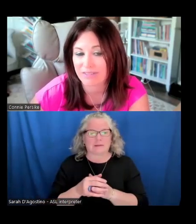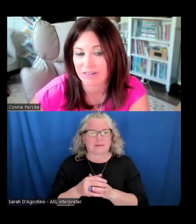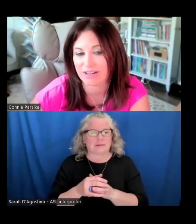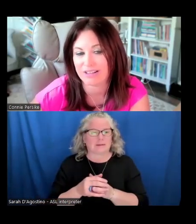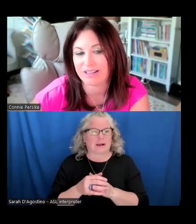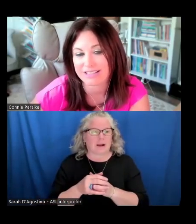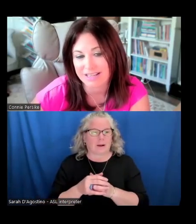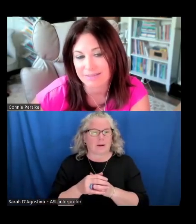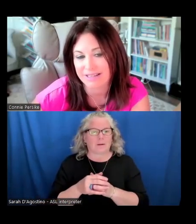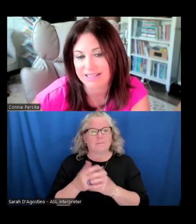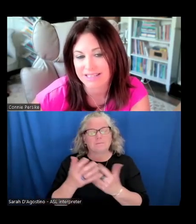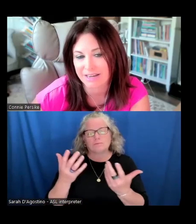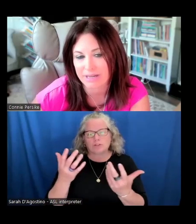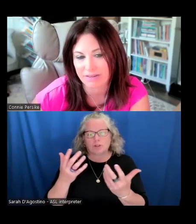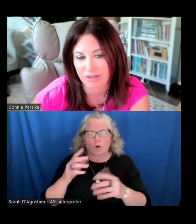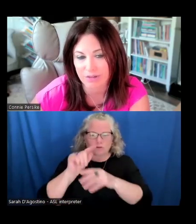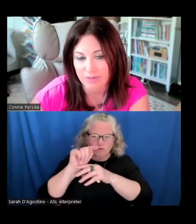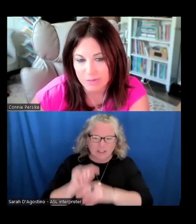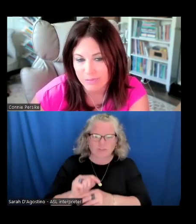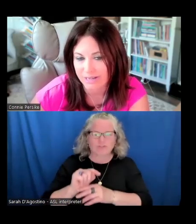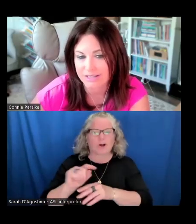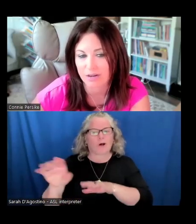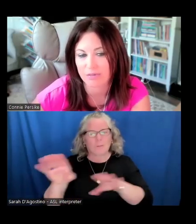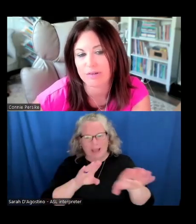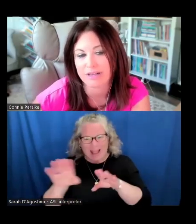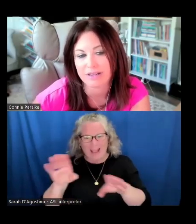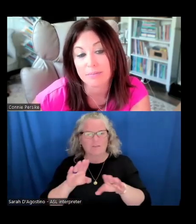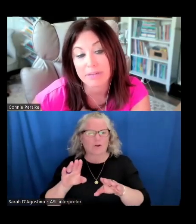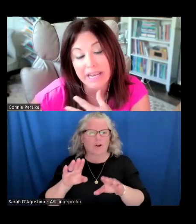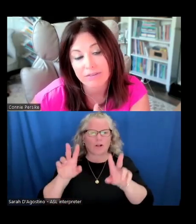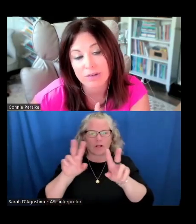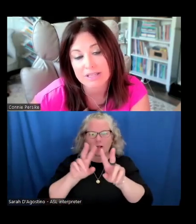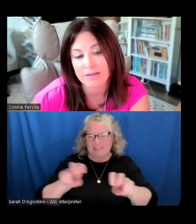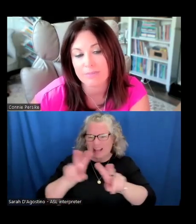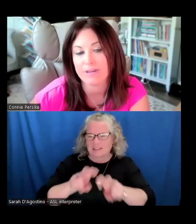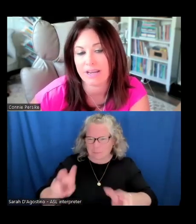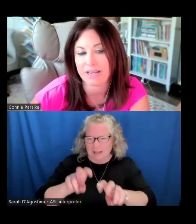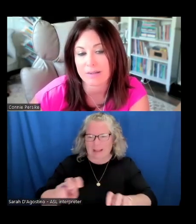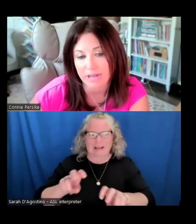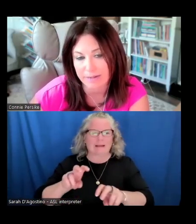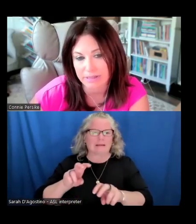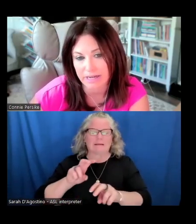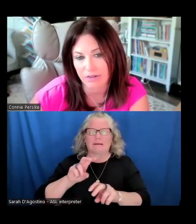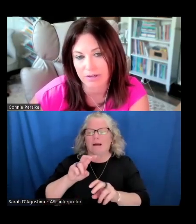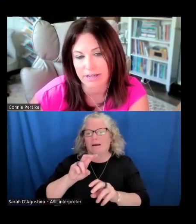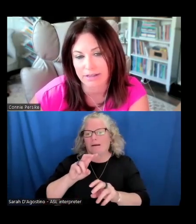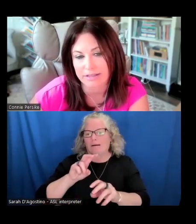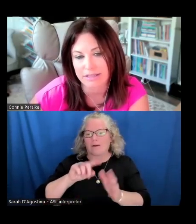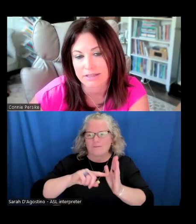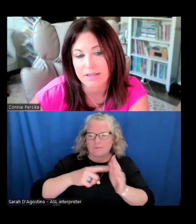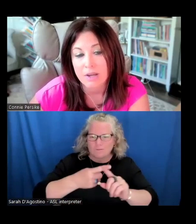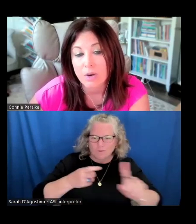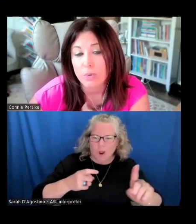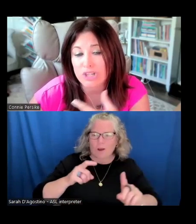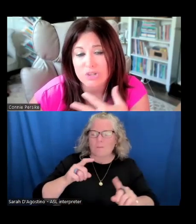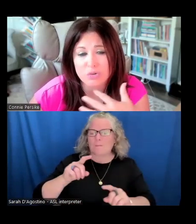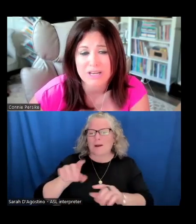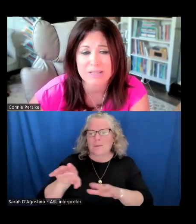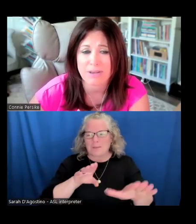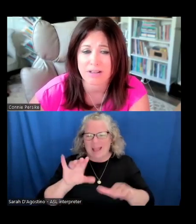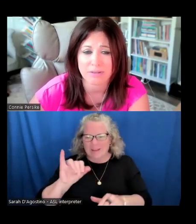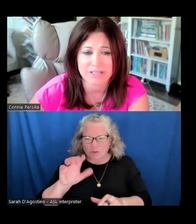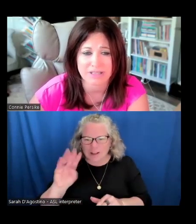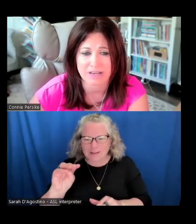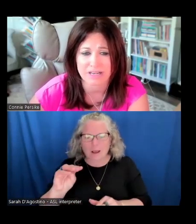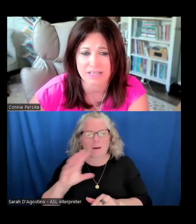Traditional behavioral assessments and behavior intervention plans are rooted in behaviorism and applied behavior analysis, which can